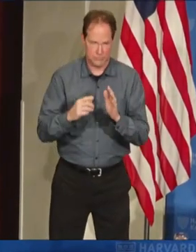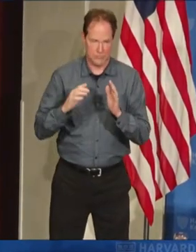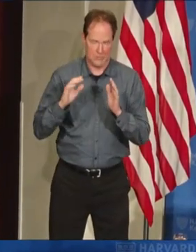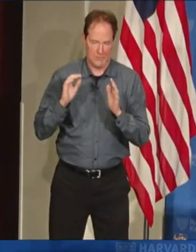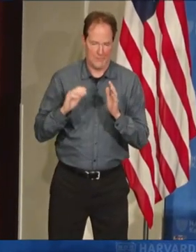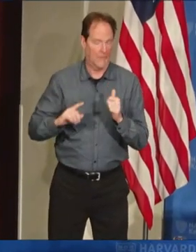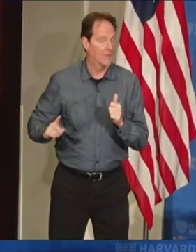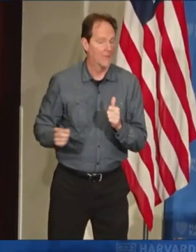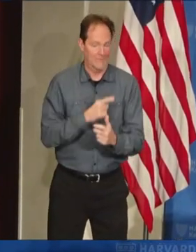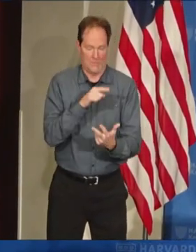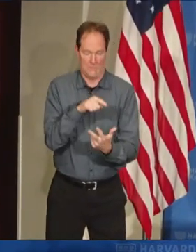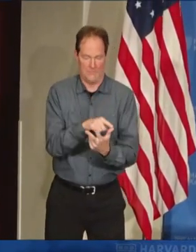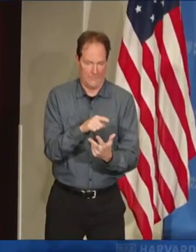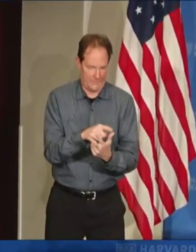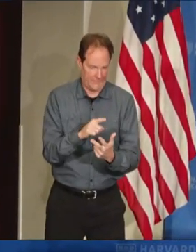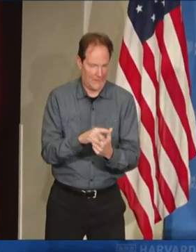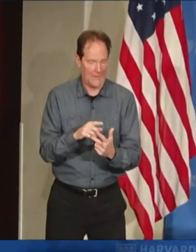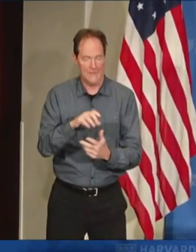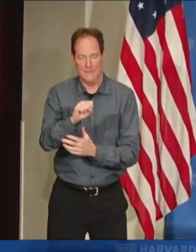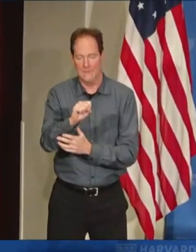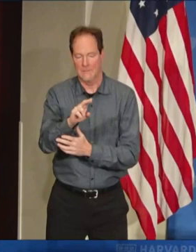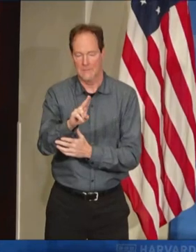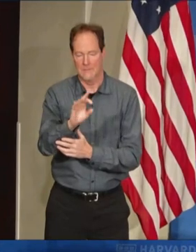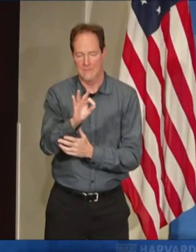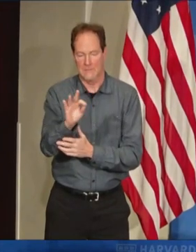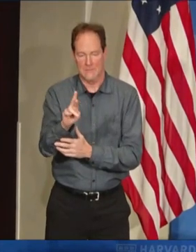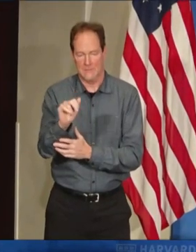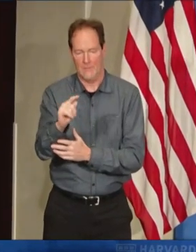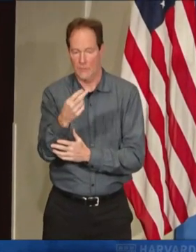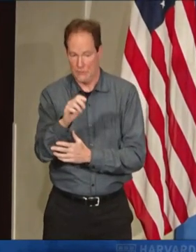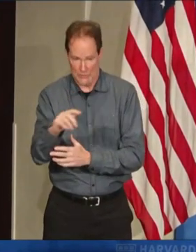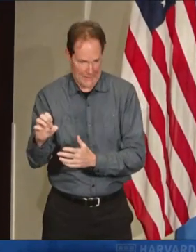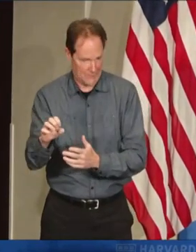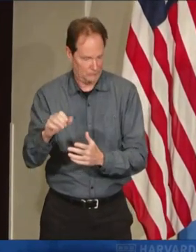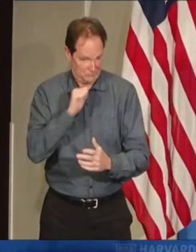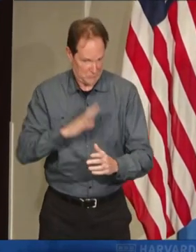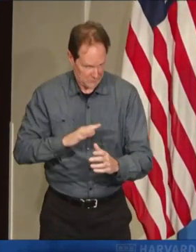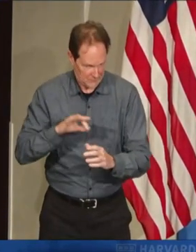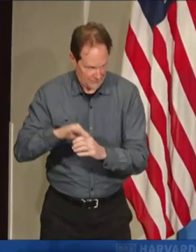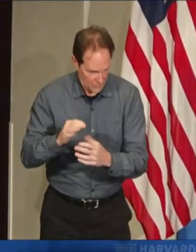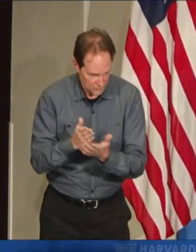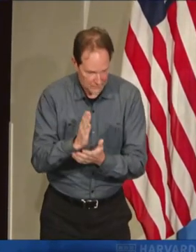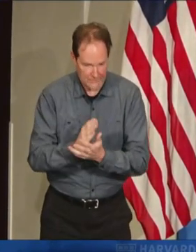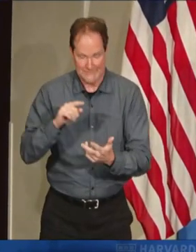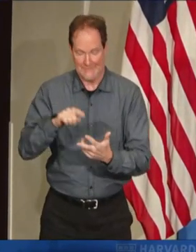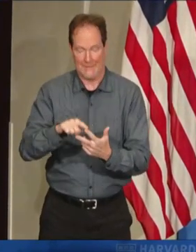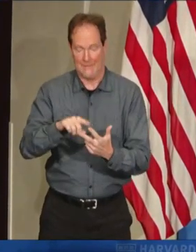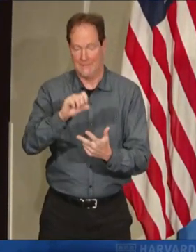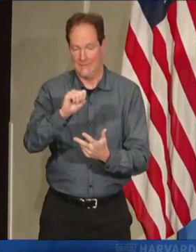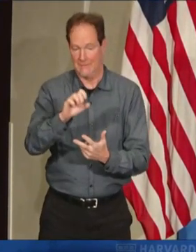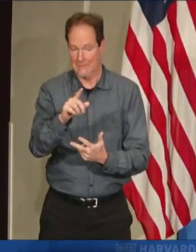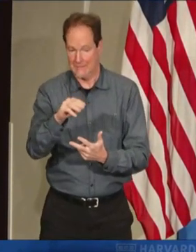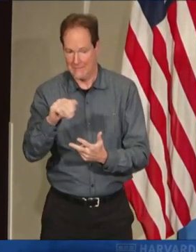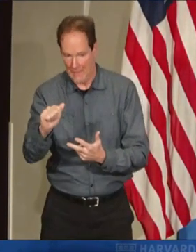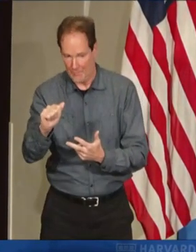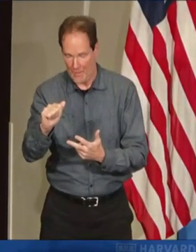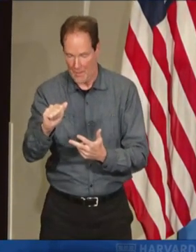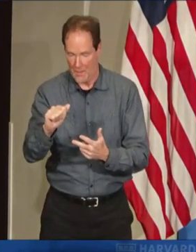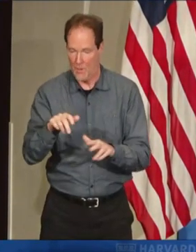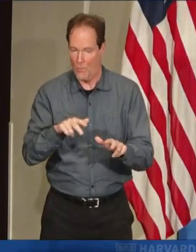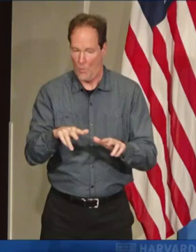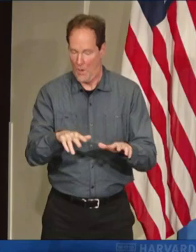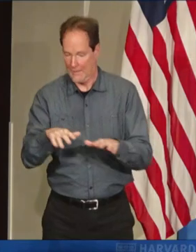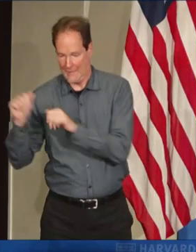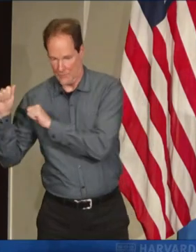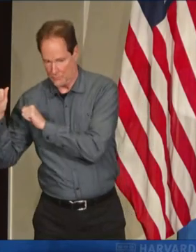the first piece was on a suffragette, the second piece was on the Selma walkouts and focusing on the high